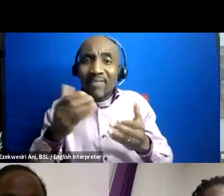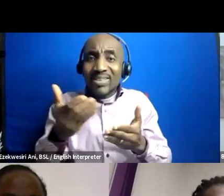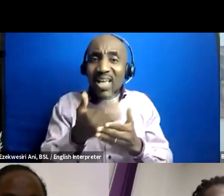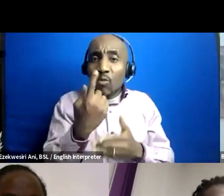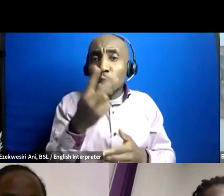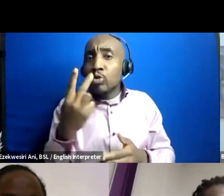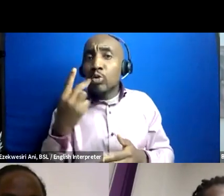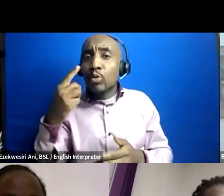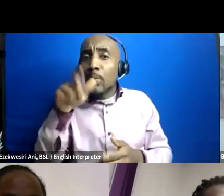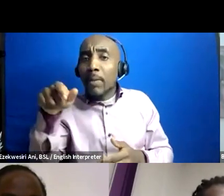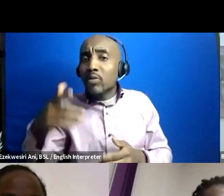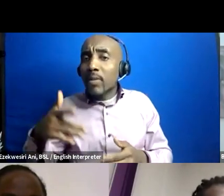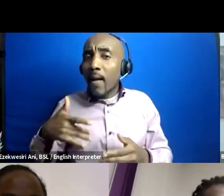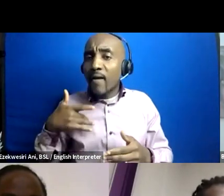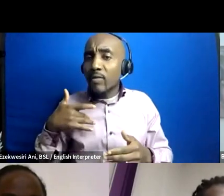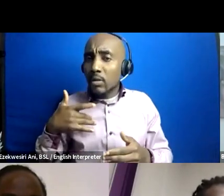think perhaps